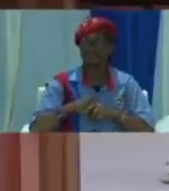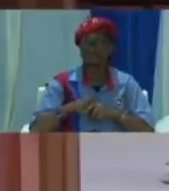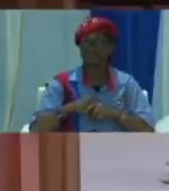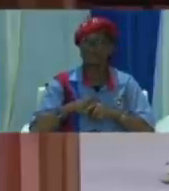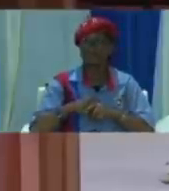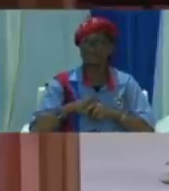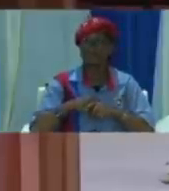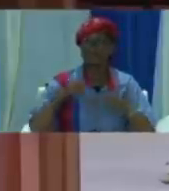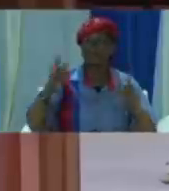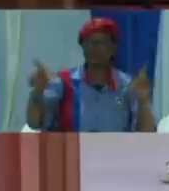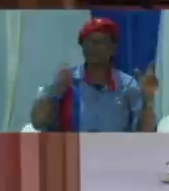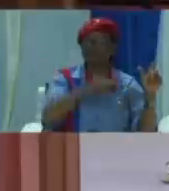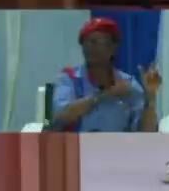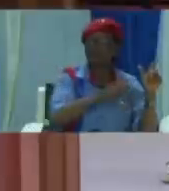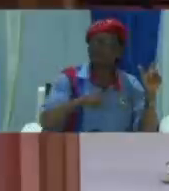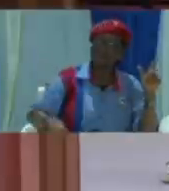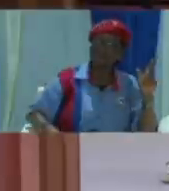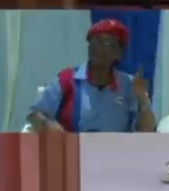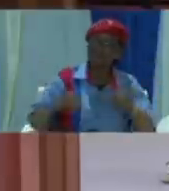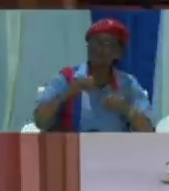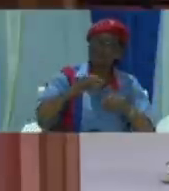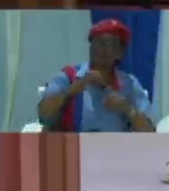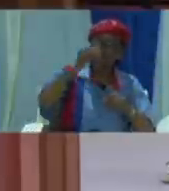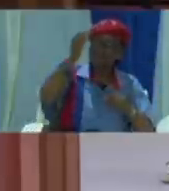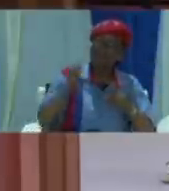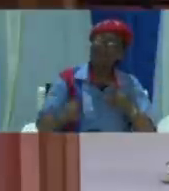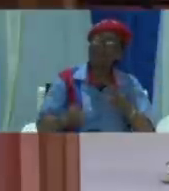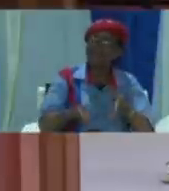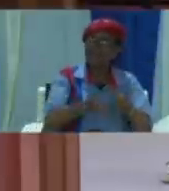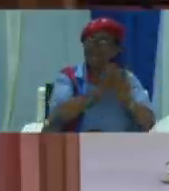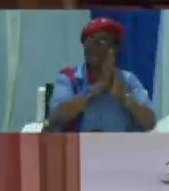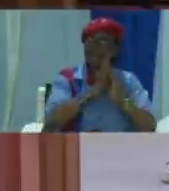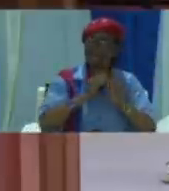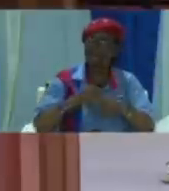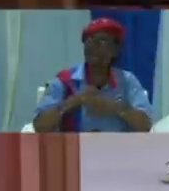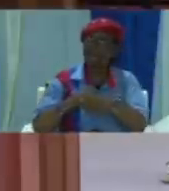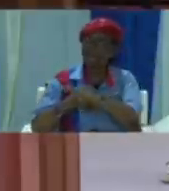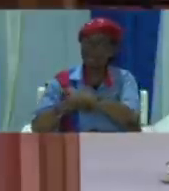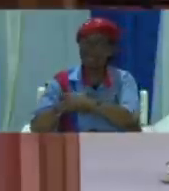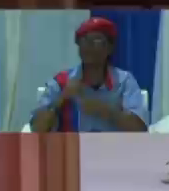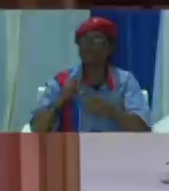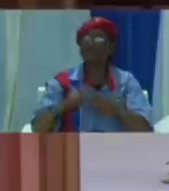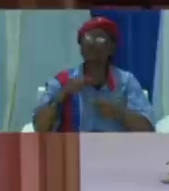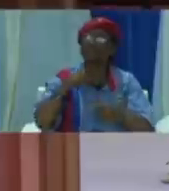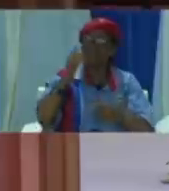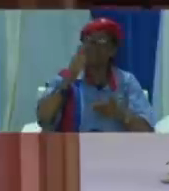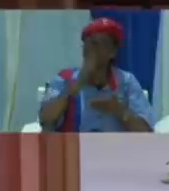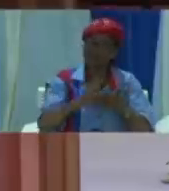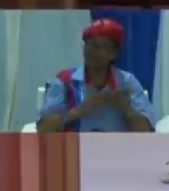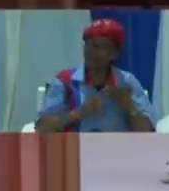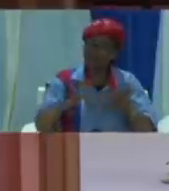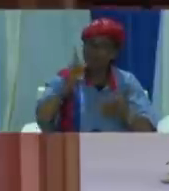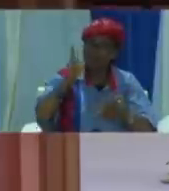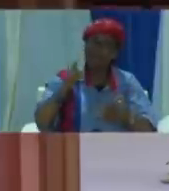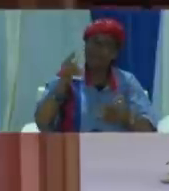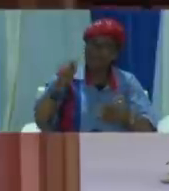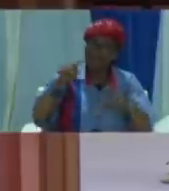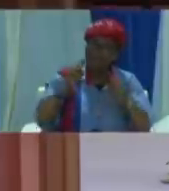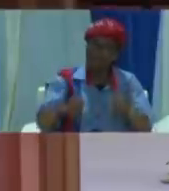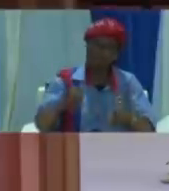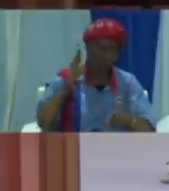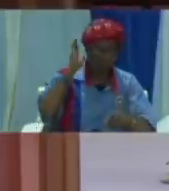The Lord specifically asked me to tell someone, the fellow who know himself or herself,